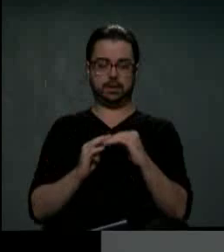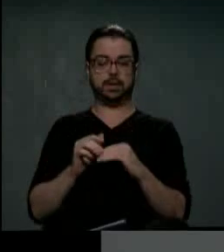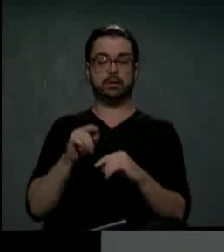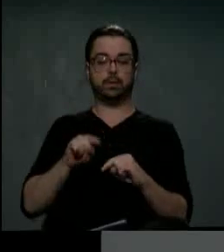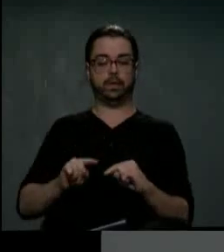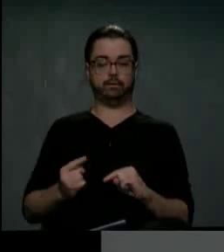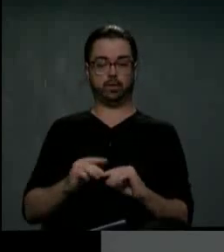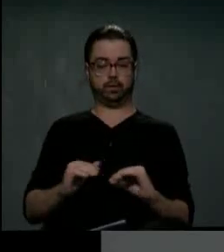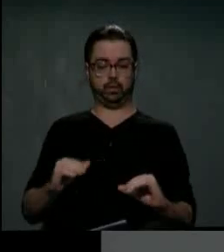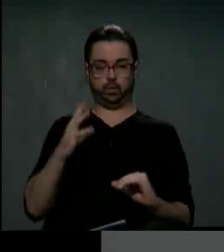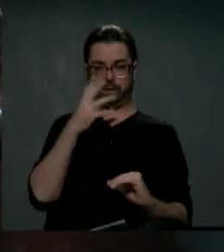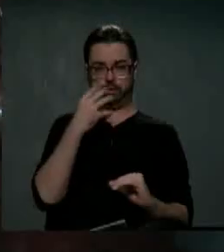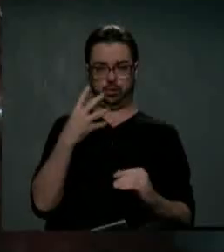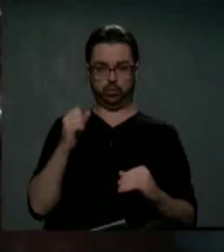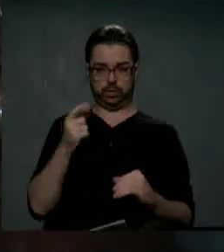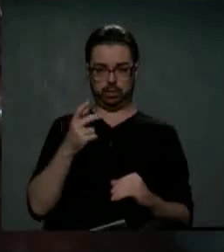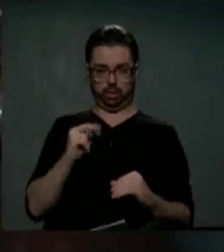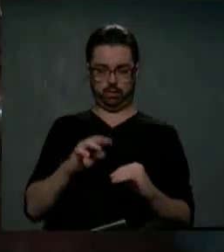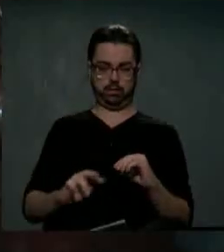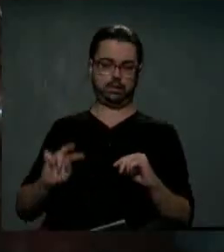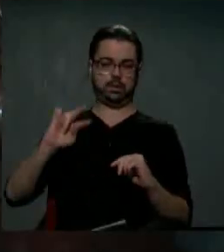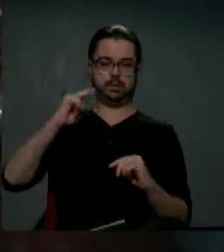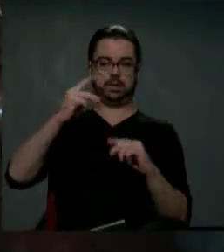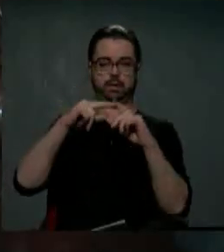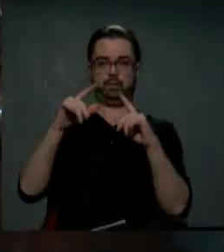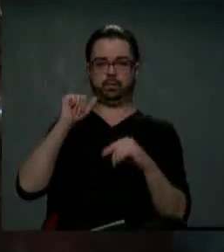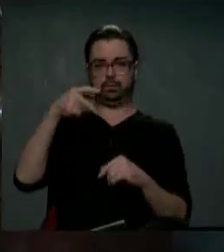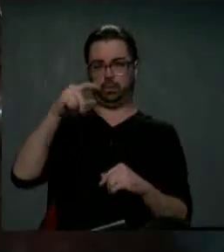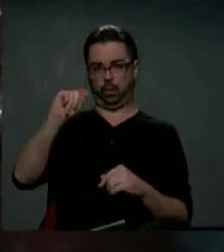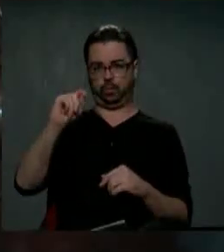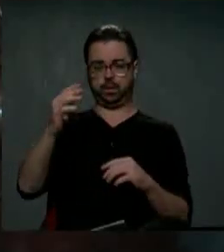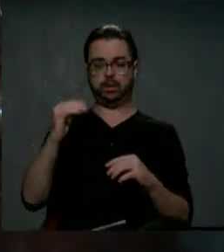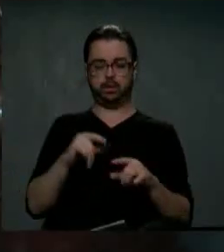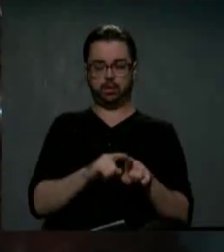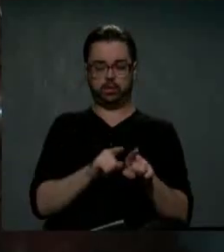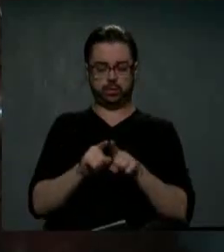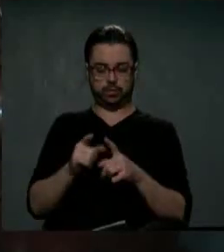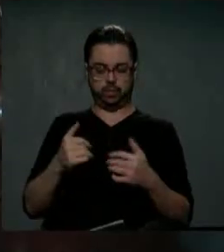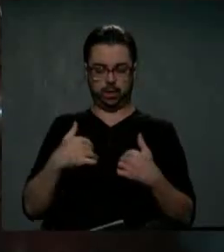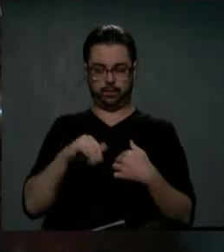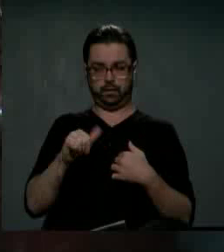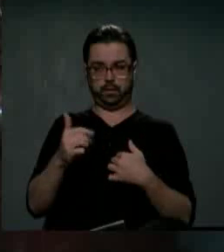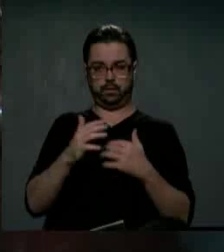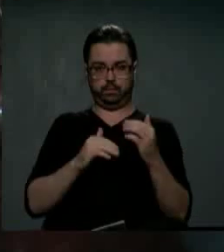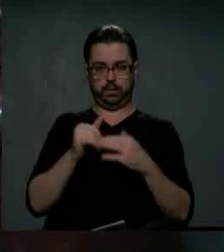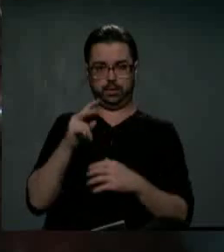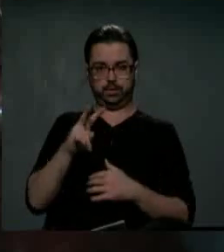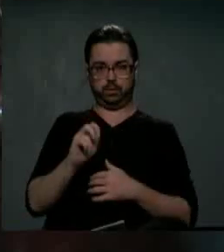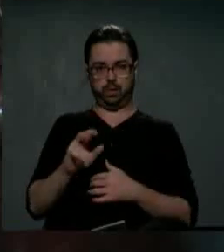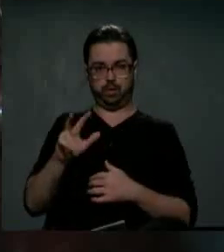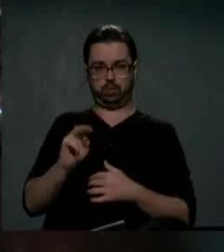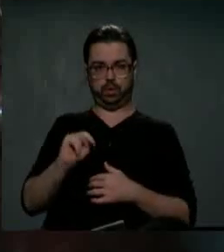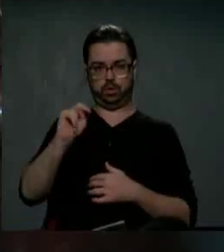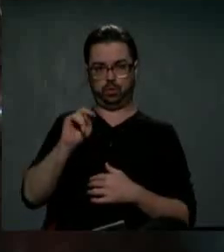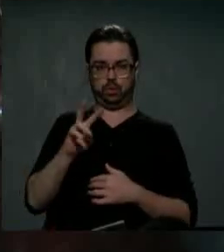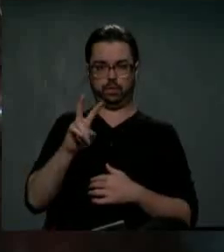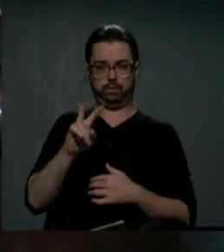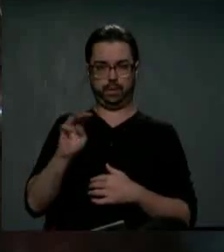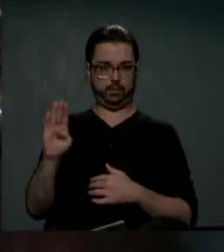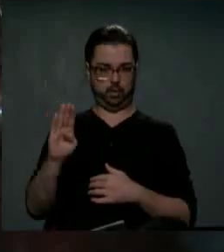site also contained a 3-bedroom dwelling located at 203 North Van Buren. The request was to allow the use of